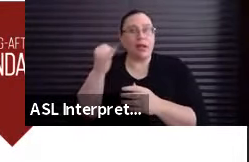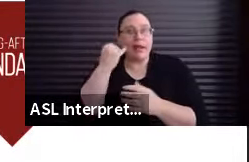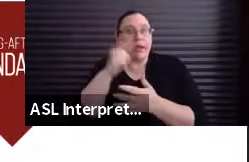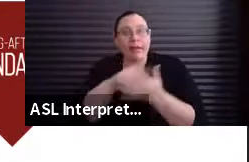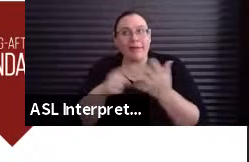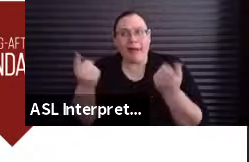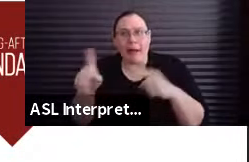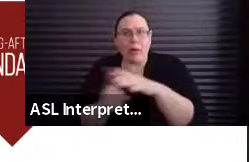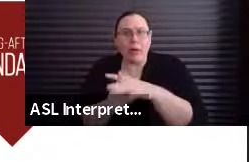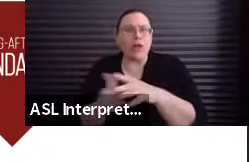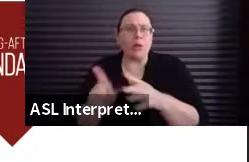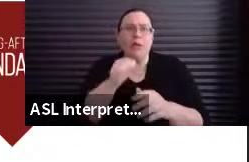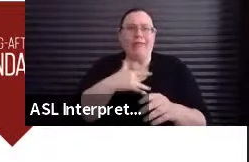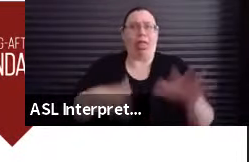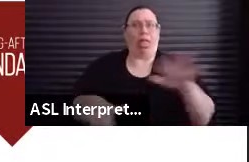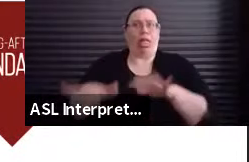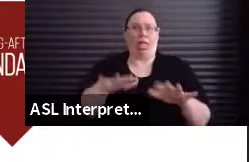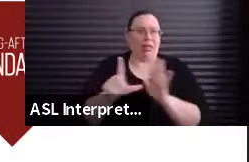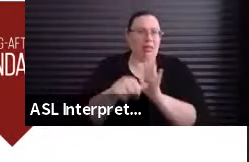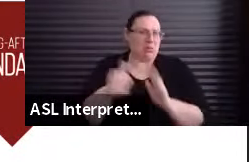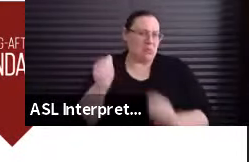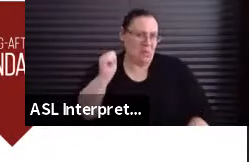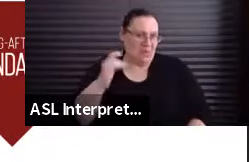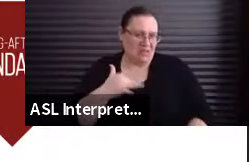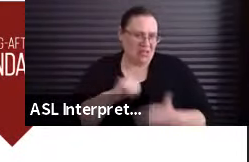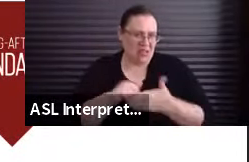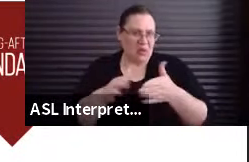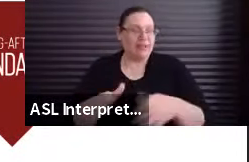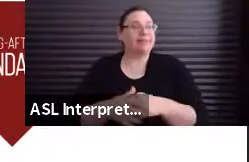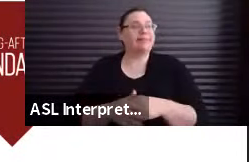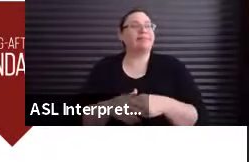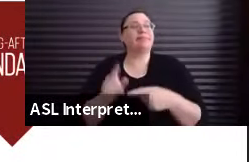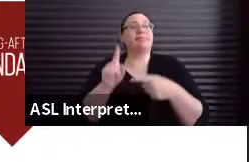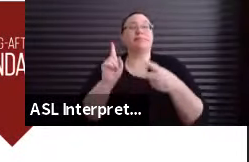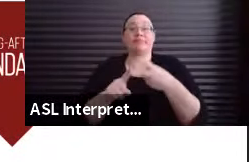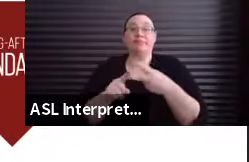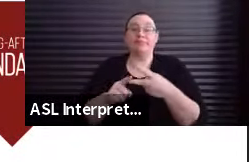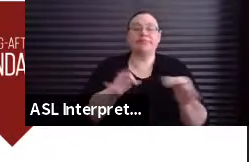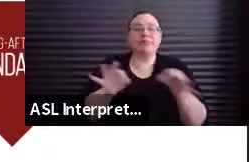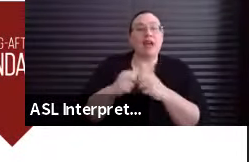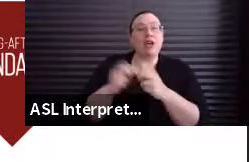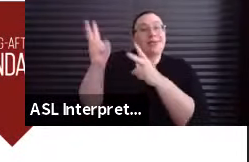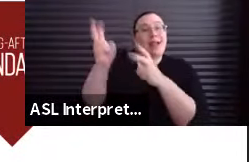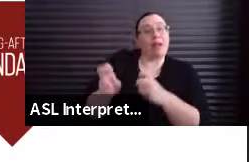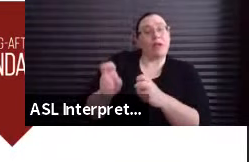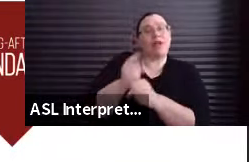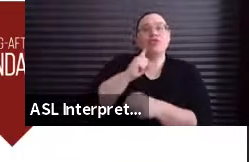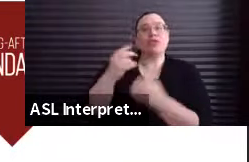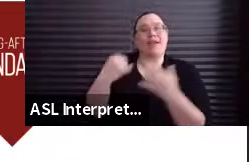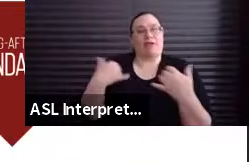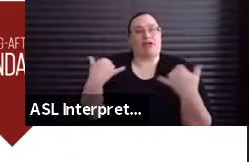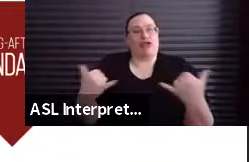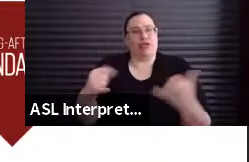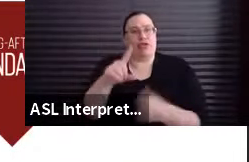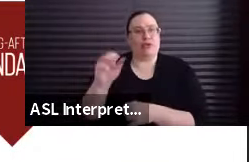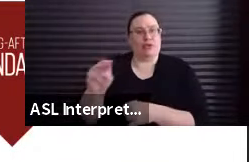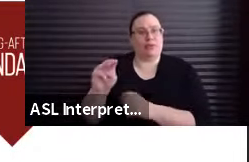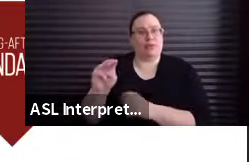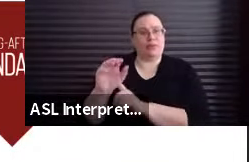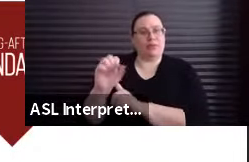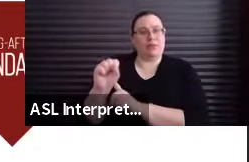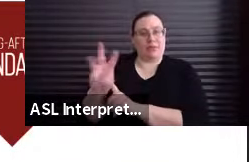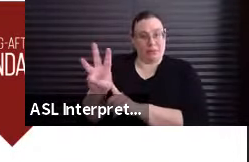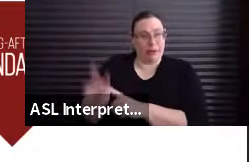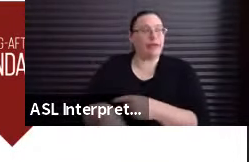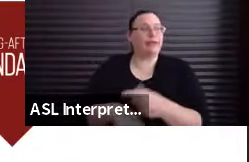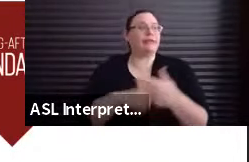forward. I'm going to talk about how to download and update the Zoom software, how to